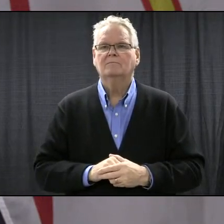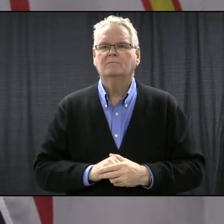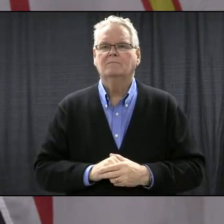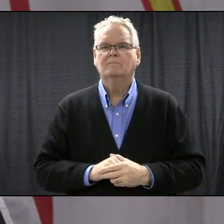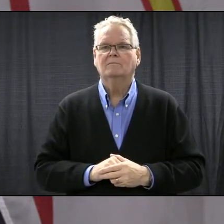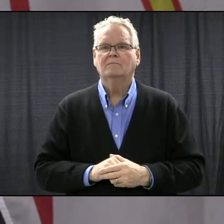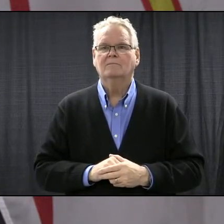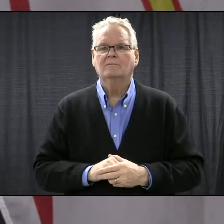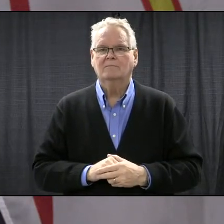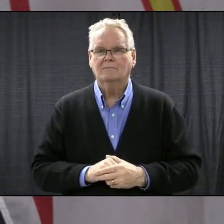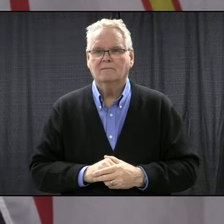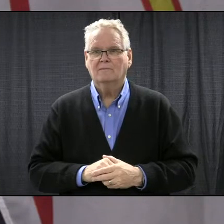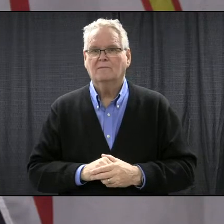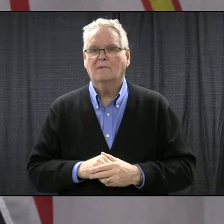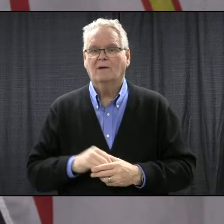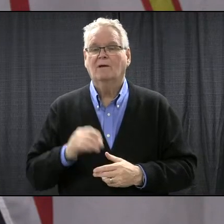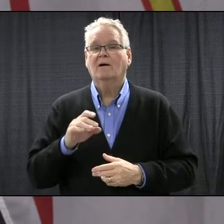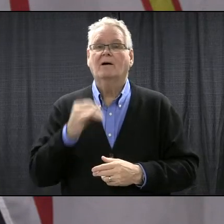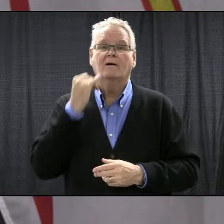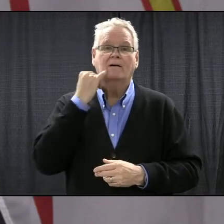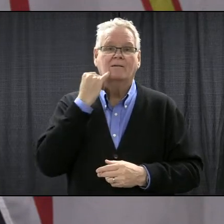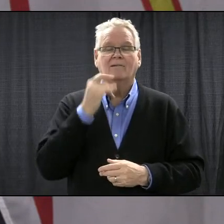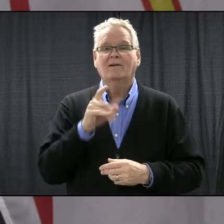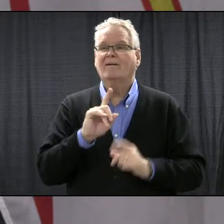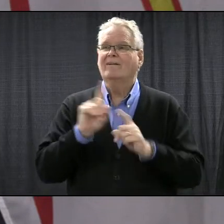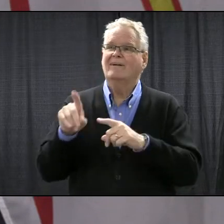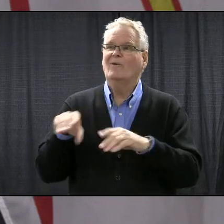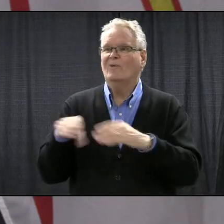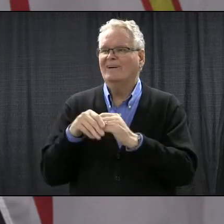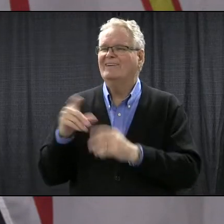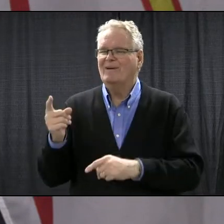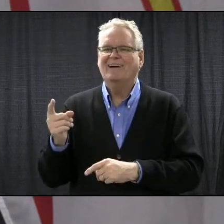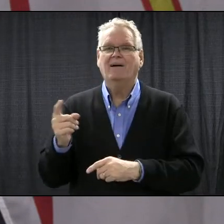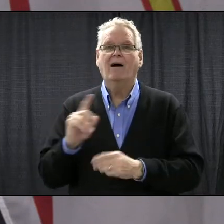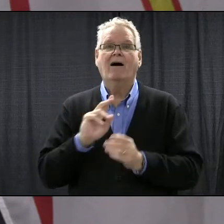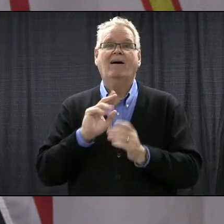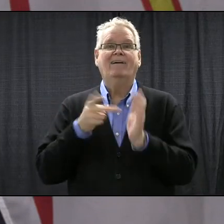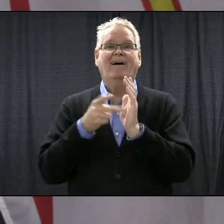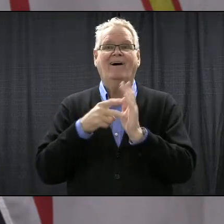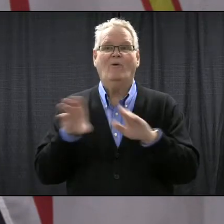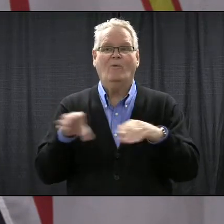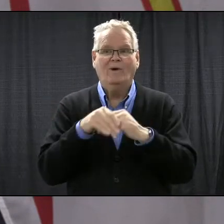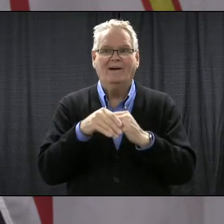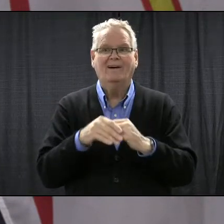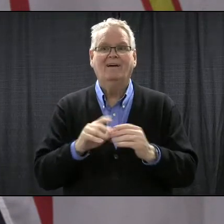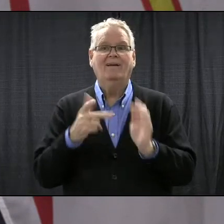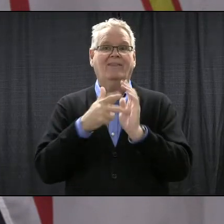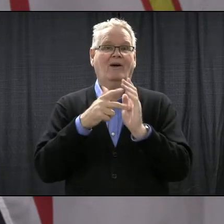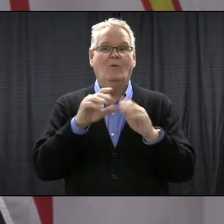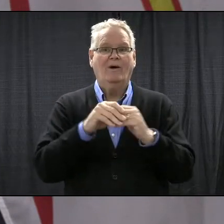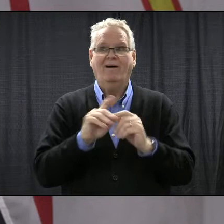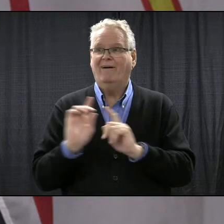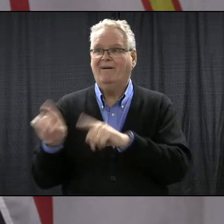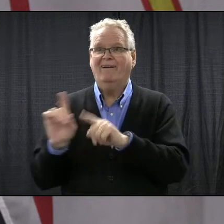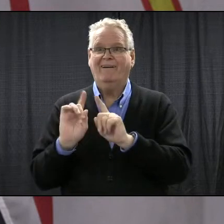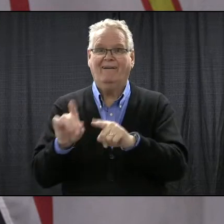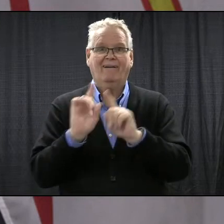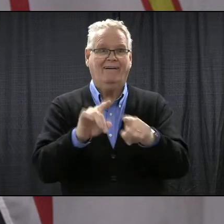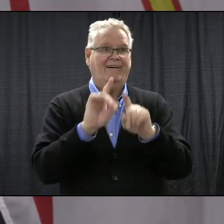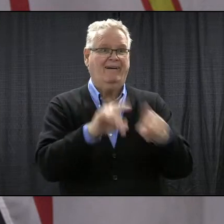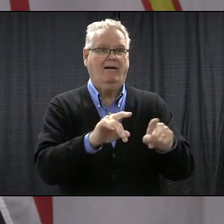to be thinking about or what we'd want people to be thinking about doing. So, it's really just about trying